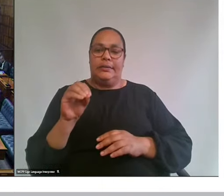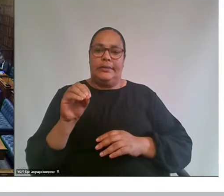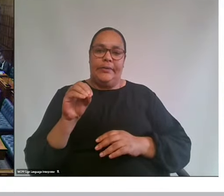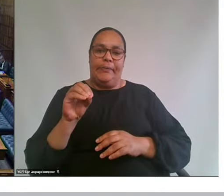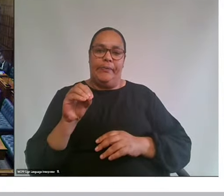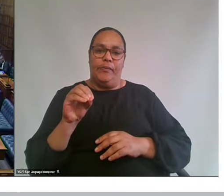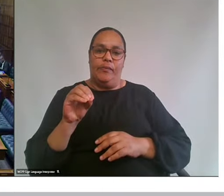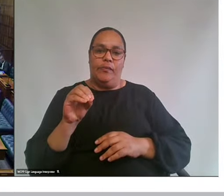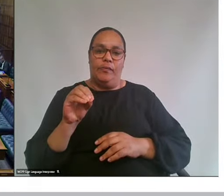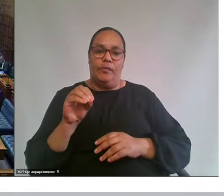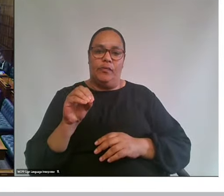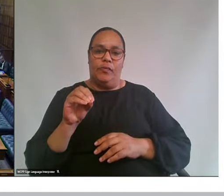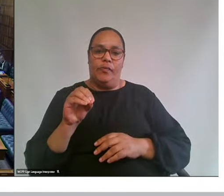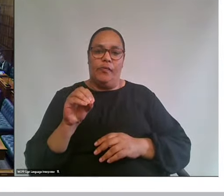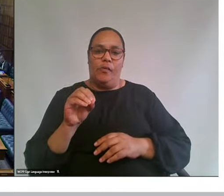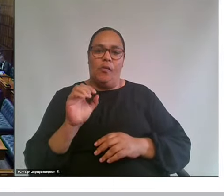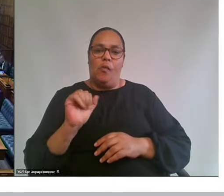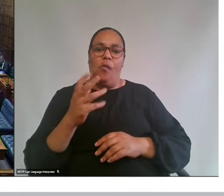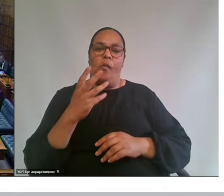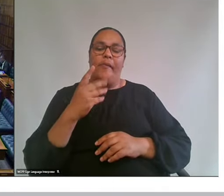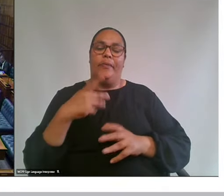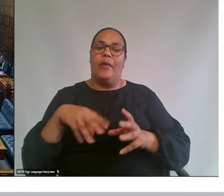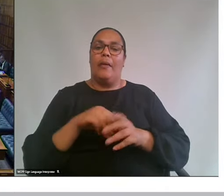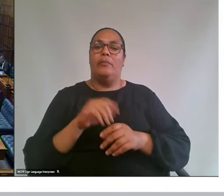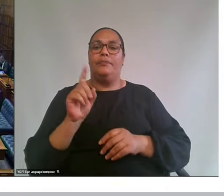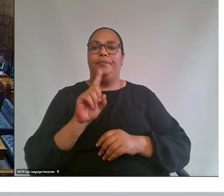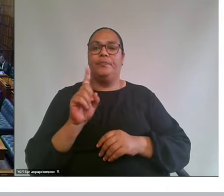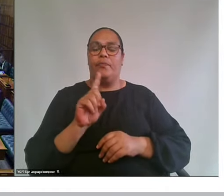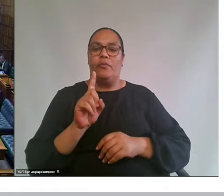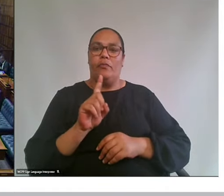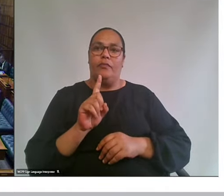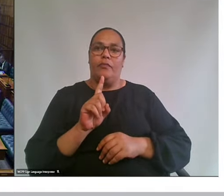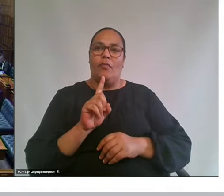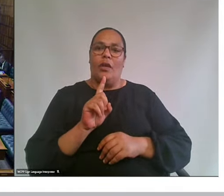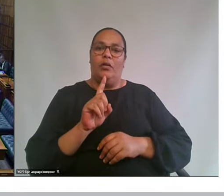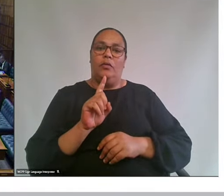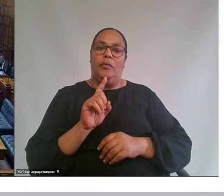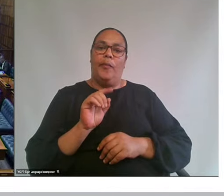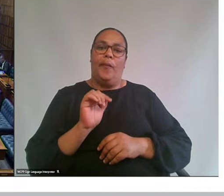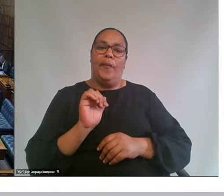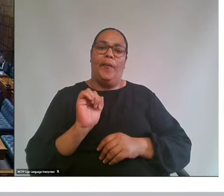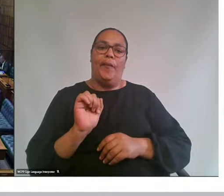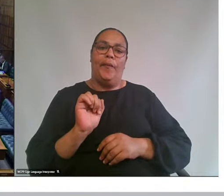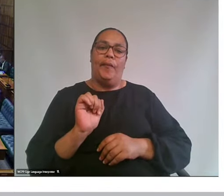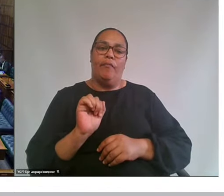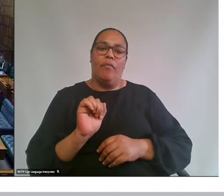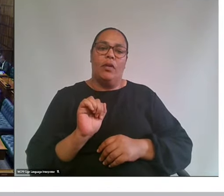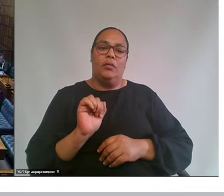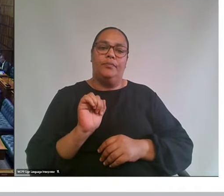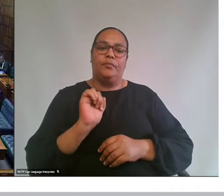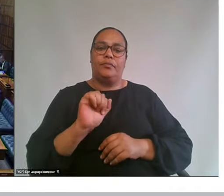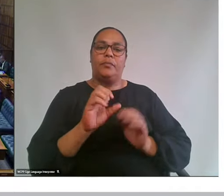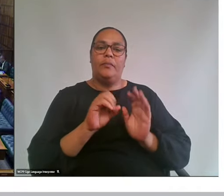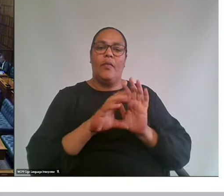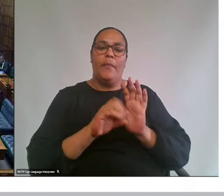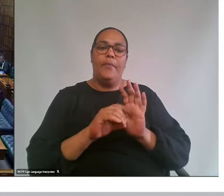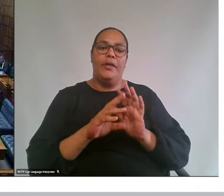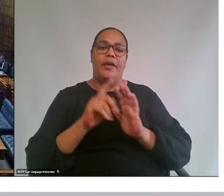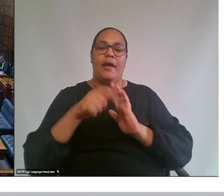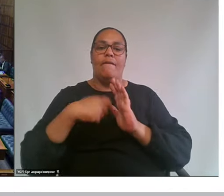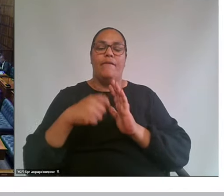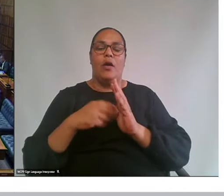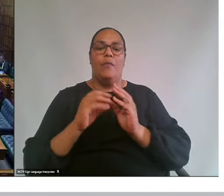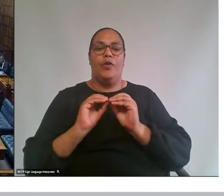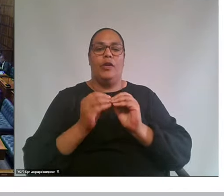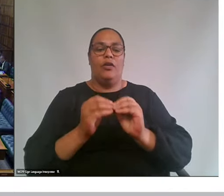60 it's got to do with h the media and Film